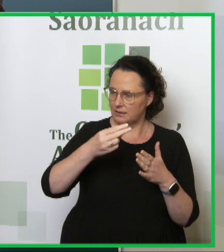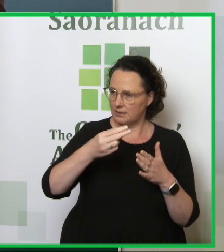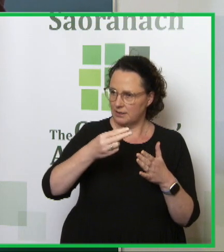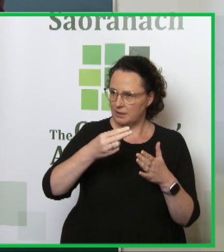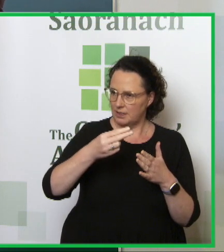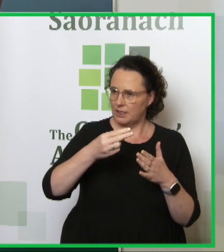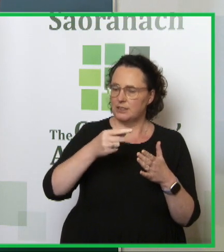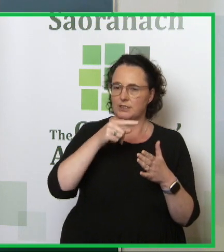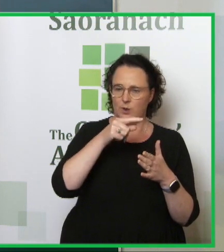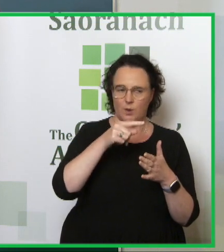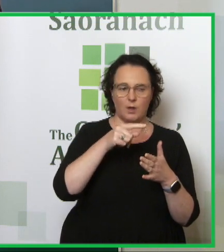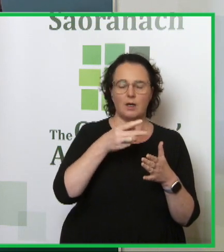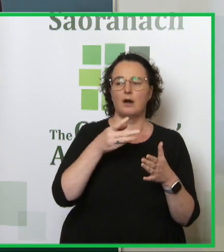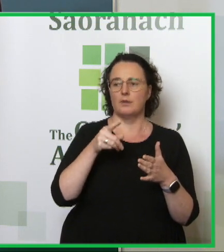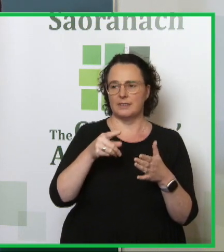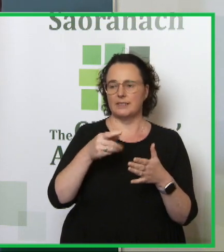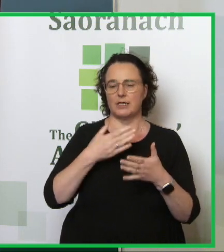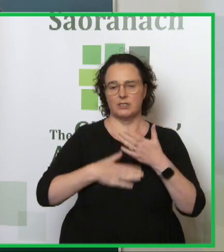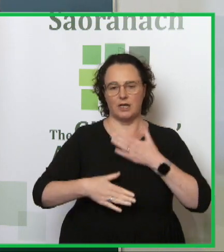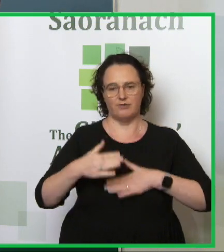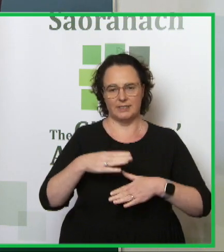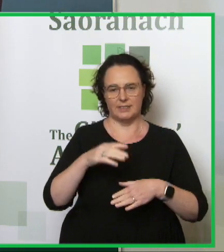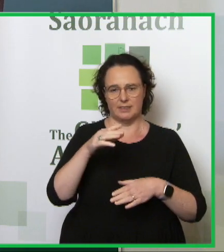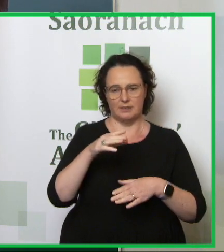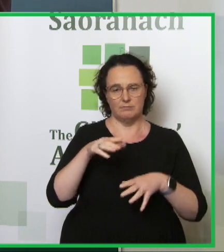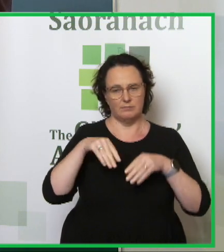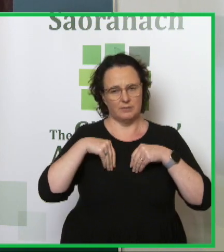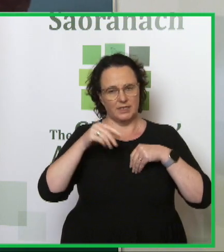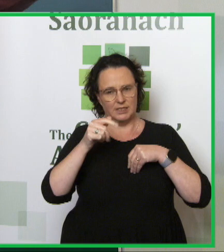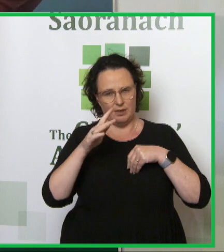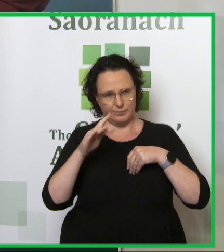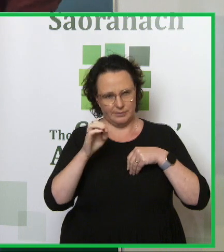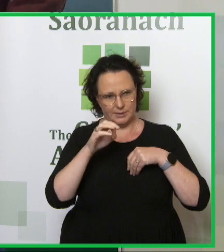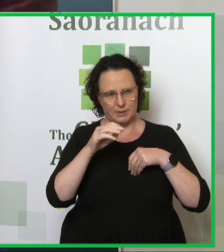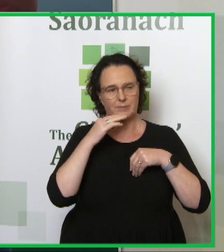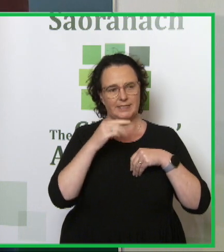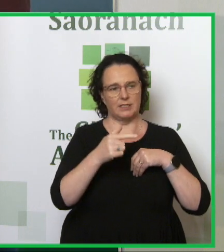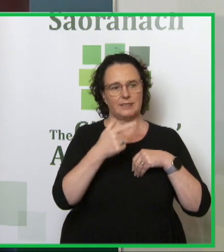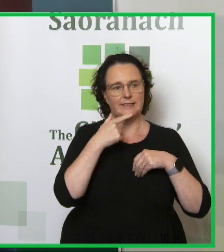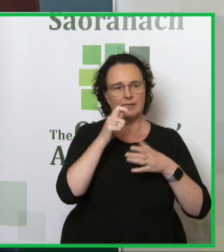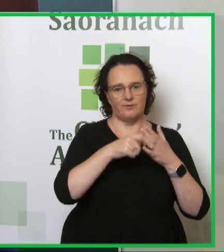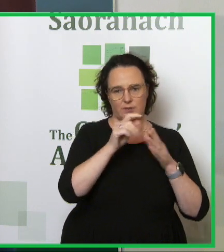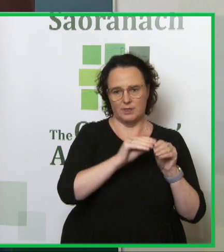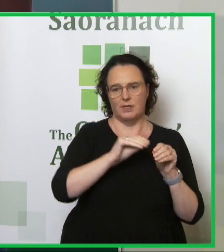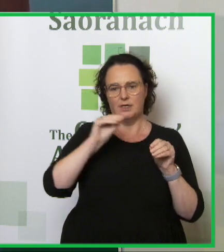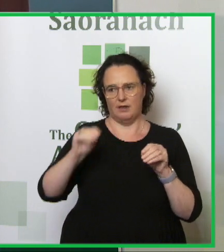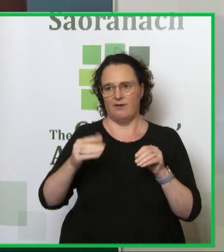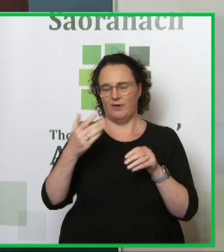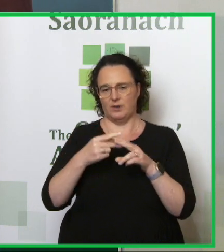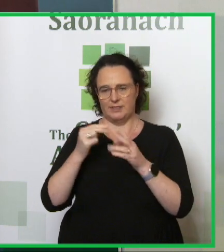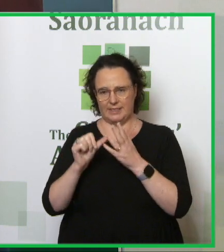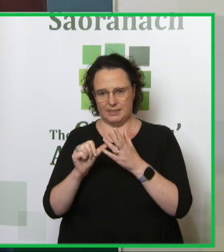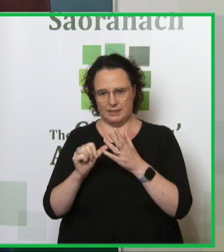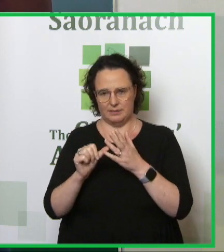the pile for tolerance. That adds to the vote for tolerance. And in this case, 5 out of the 6 of them did go for tolerance. The